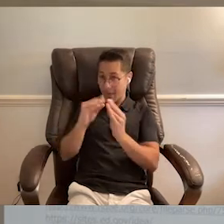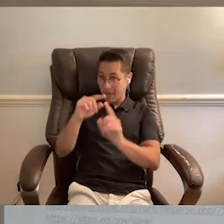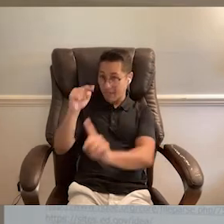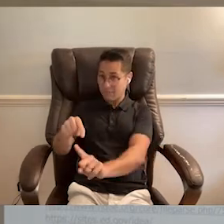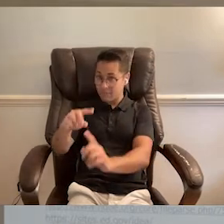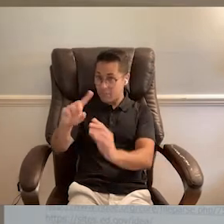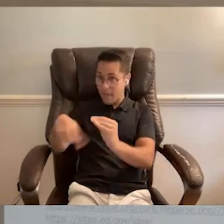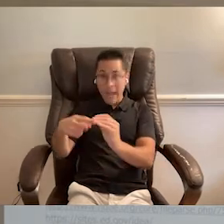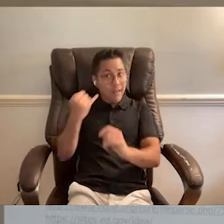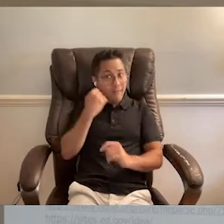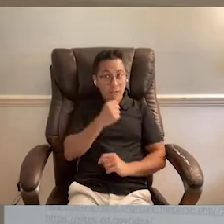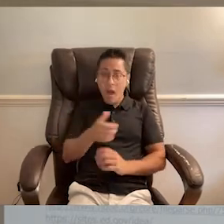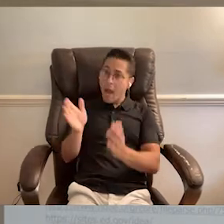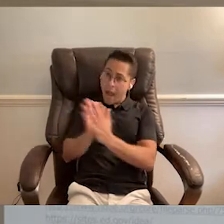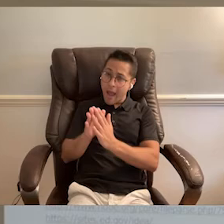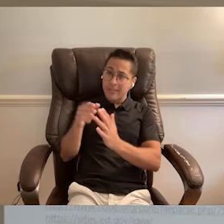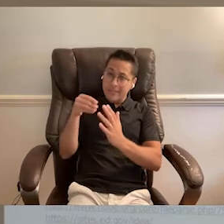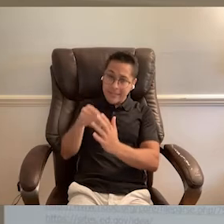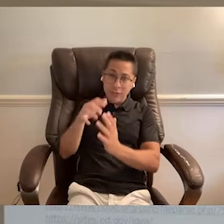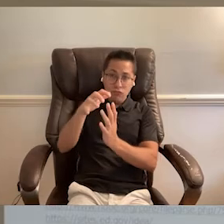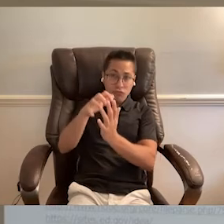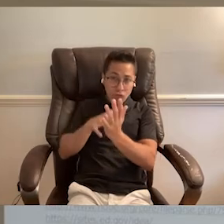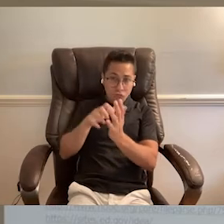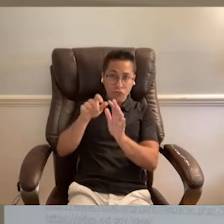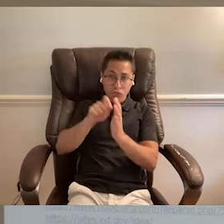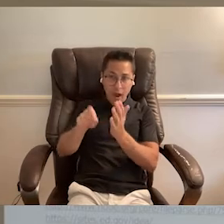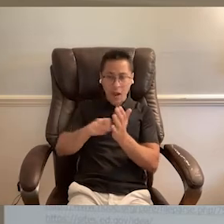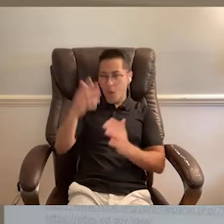writing why it's not what you think it's about.